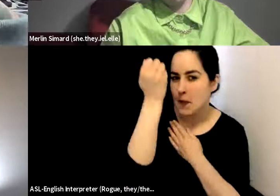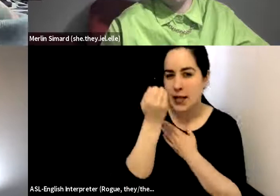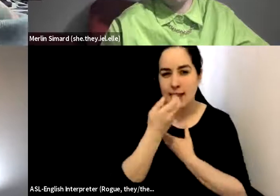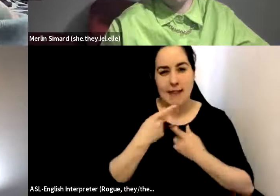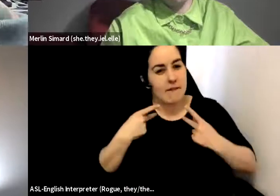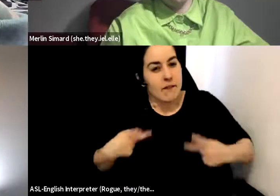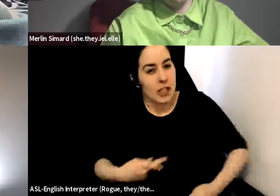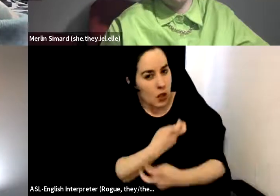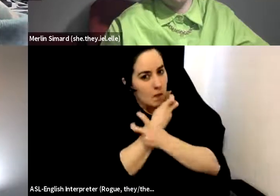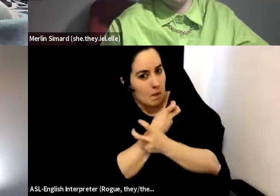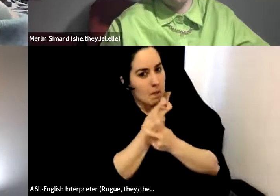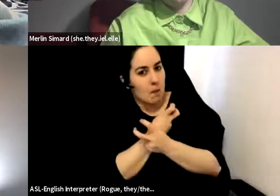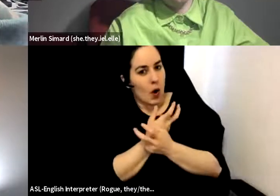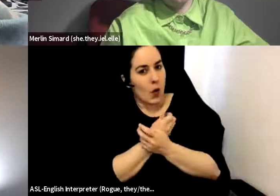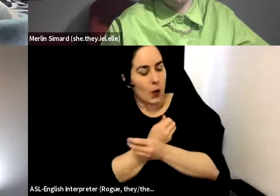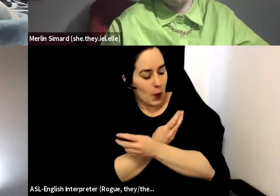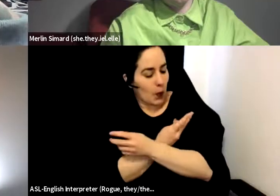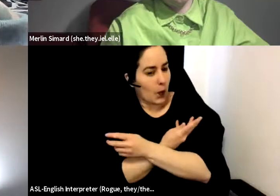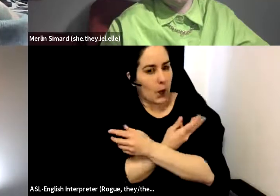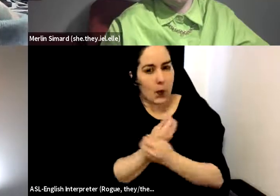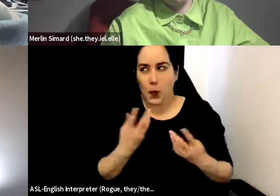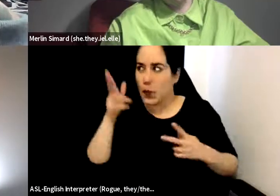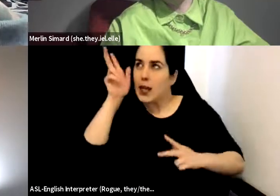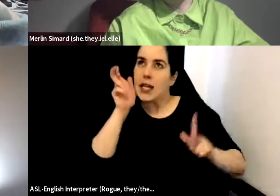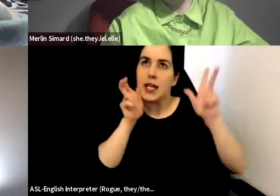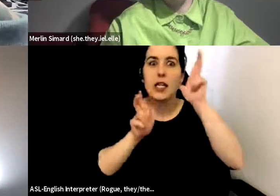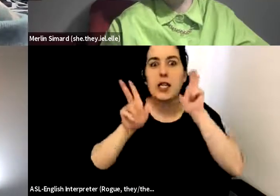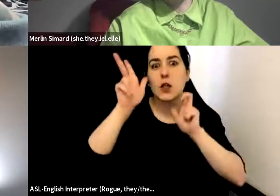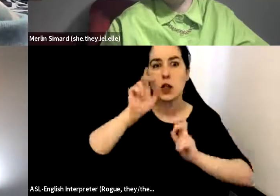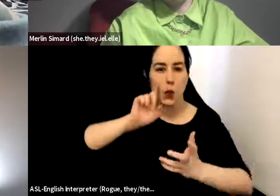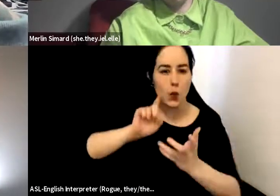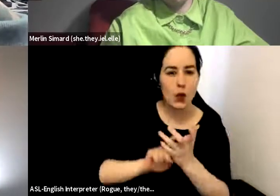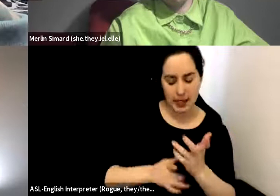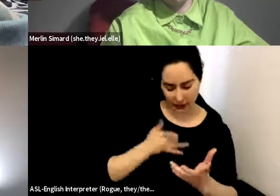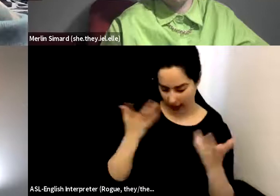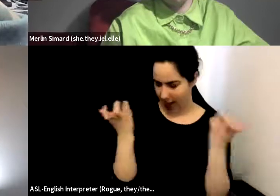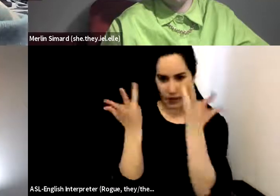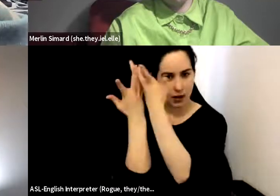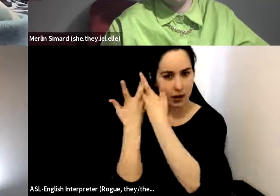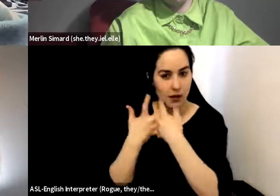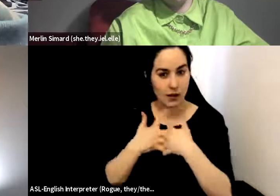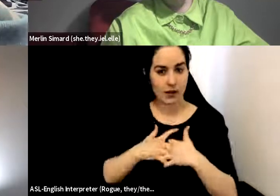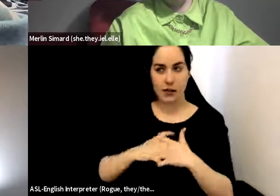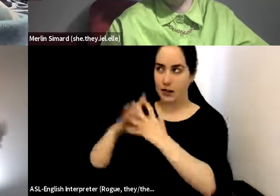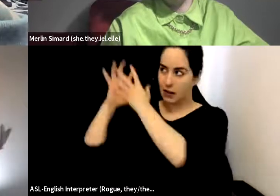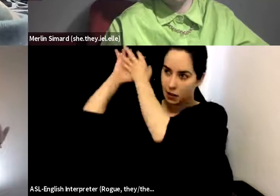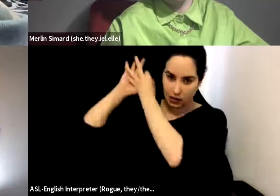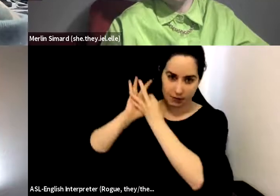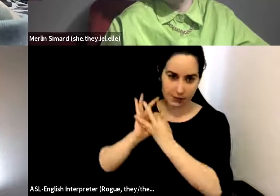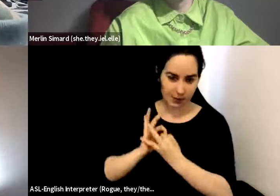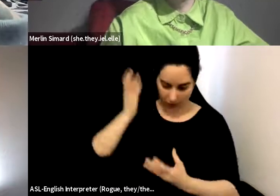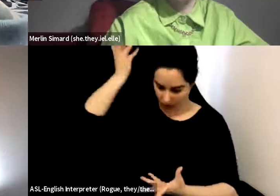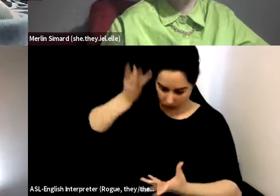sensation of hearing and witnessing and feeling those that are with me coming through